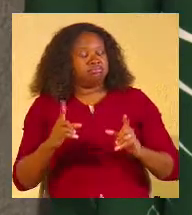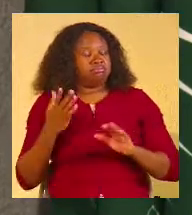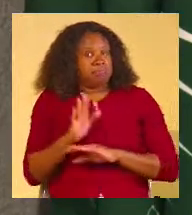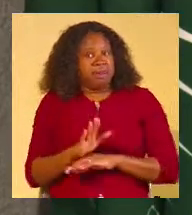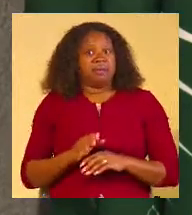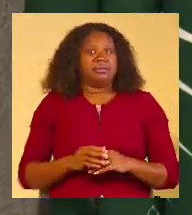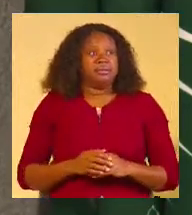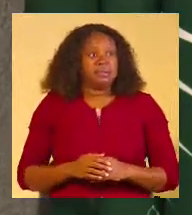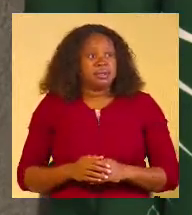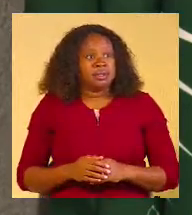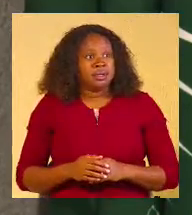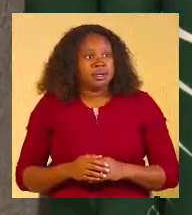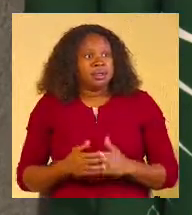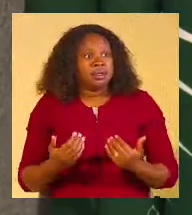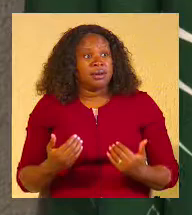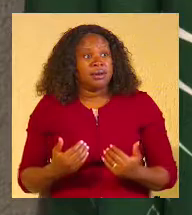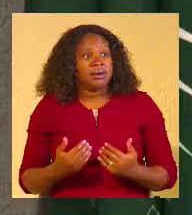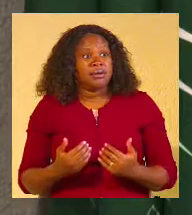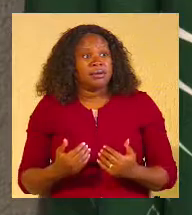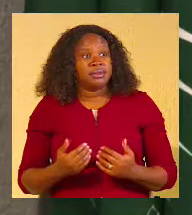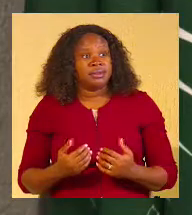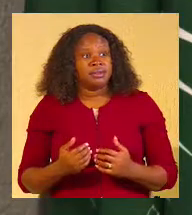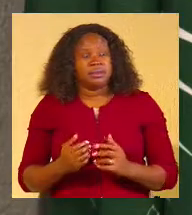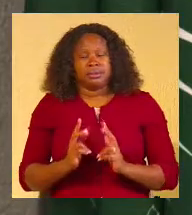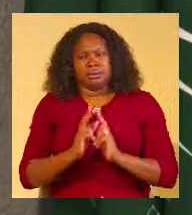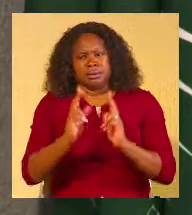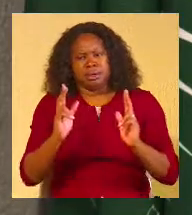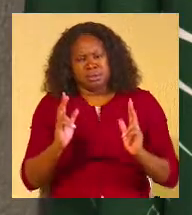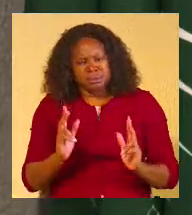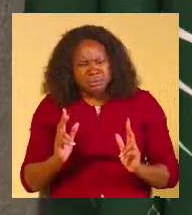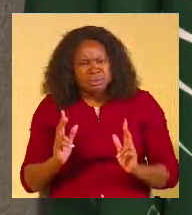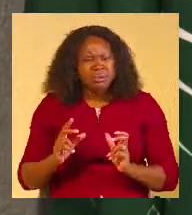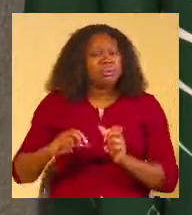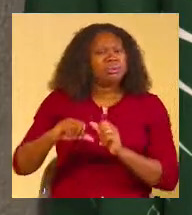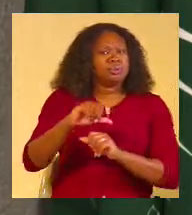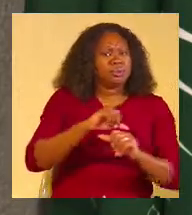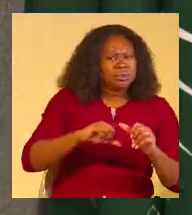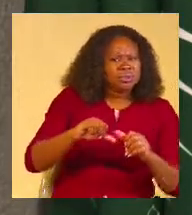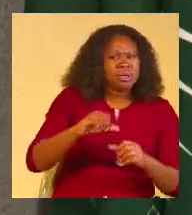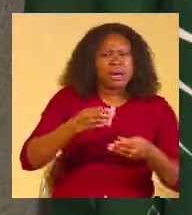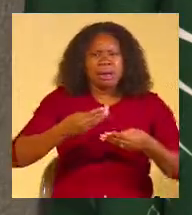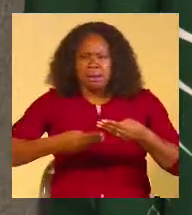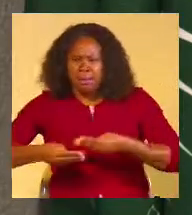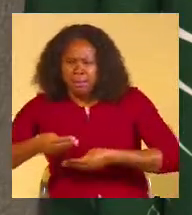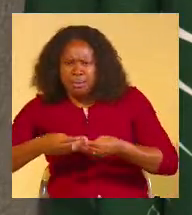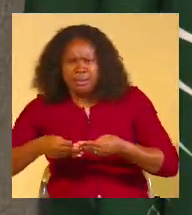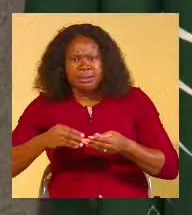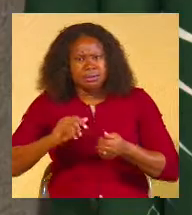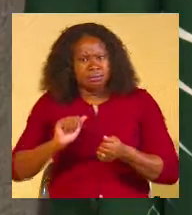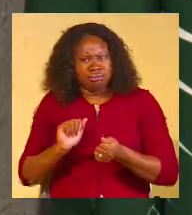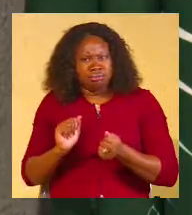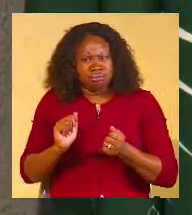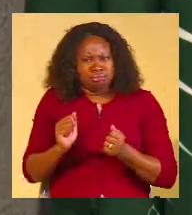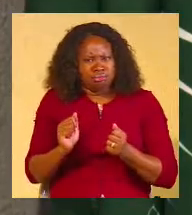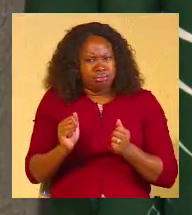into something that is affecting us from the human side, the social side, the economic side, and therefore it's going to require responses